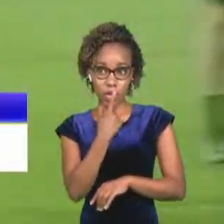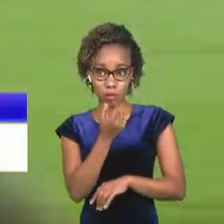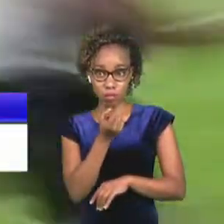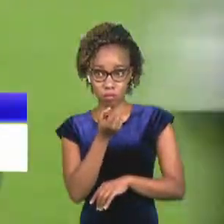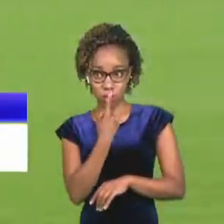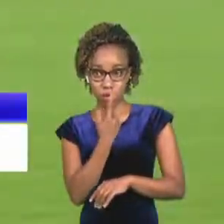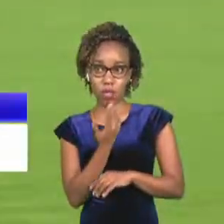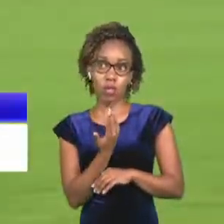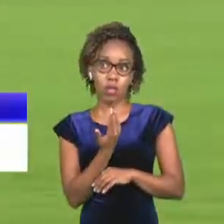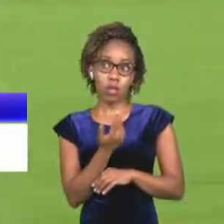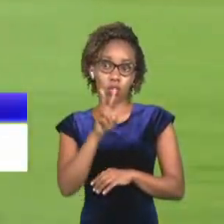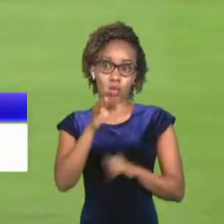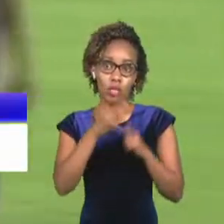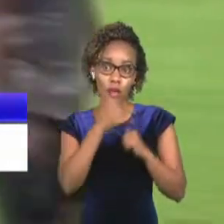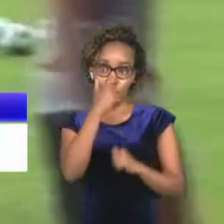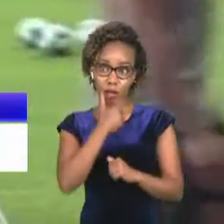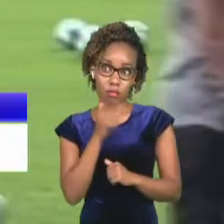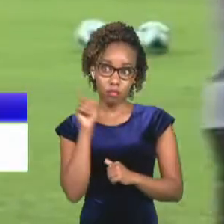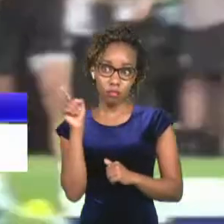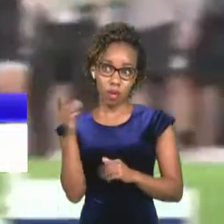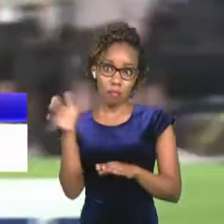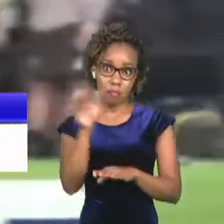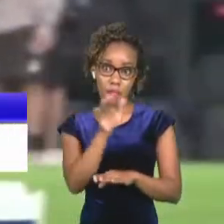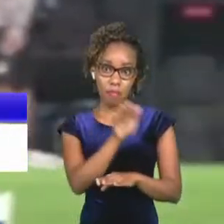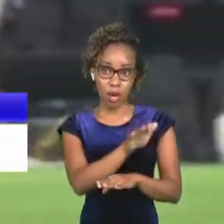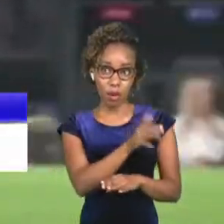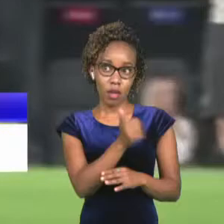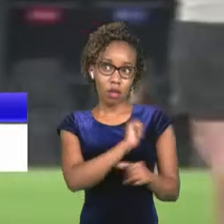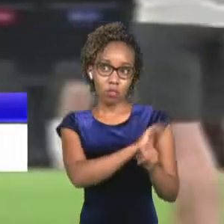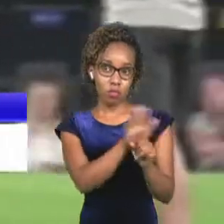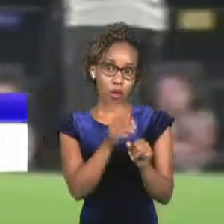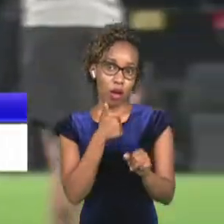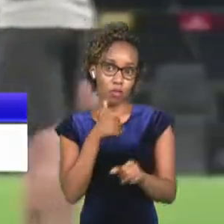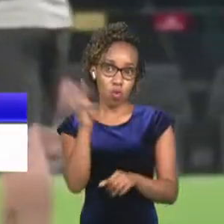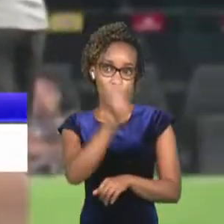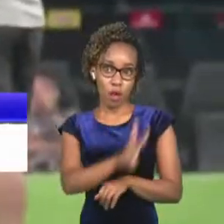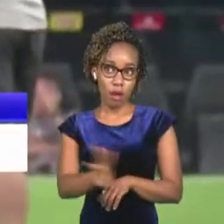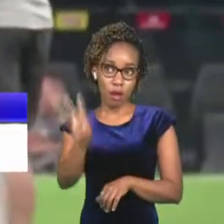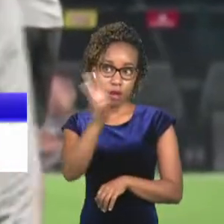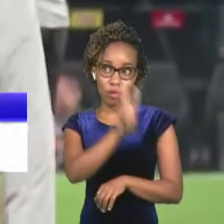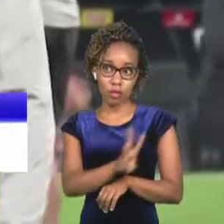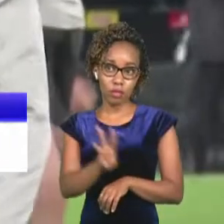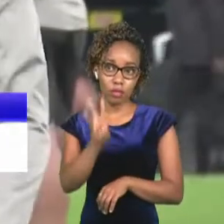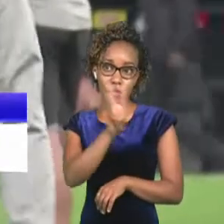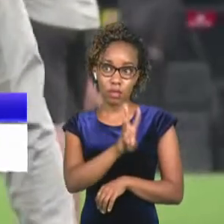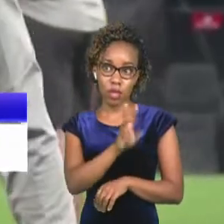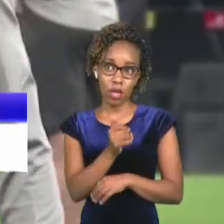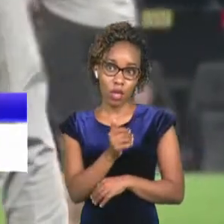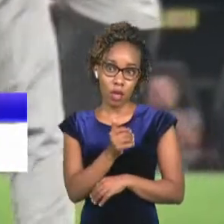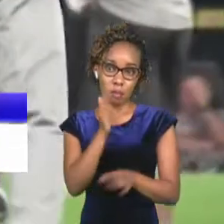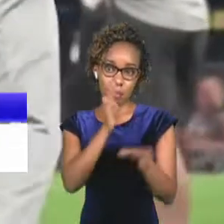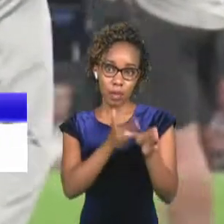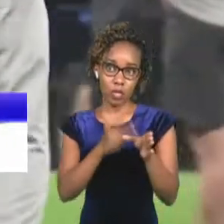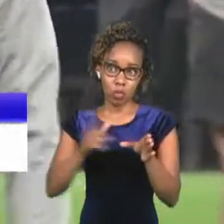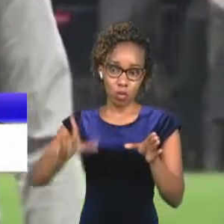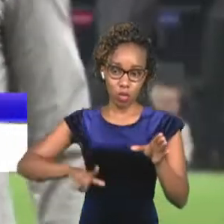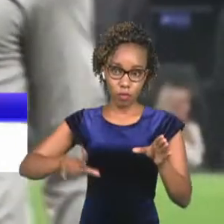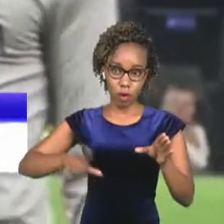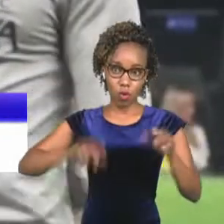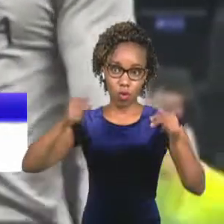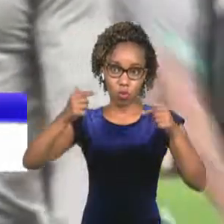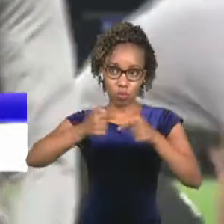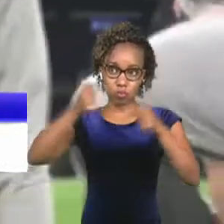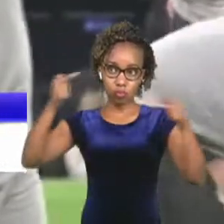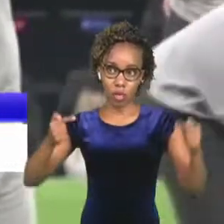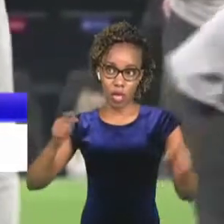taken from the 28-year-old came back as positive on Wednesday, which will rule him out of Liverpool's match with Leicester in the